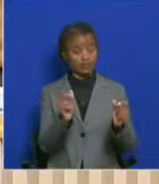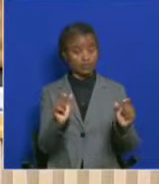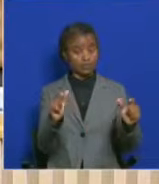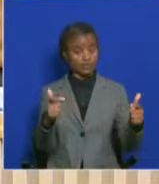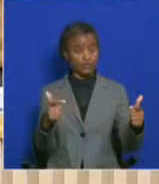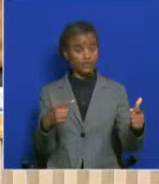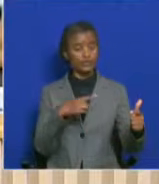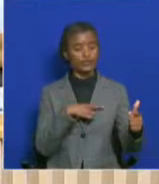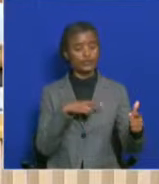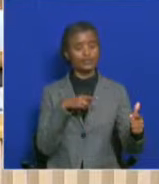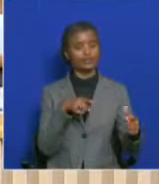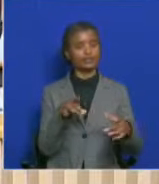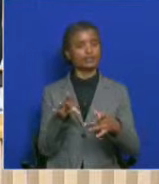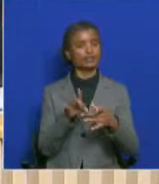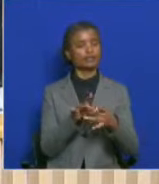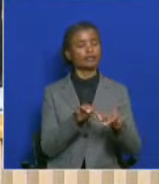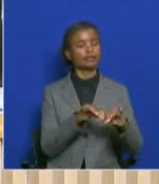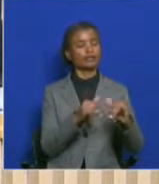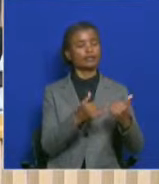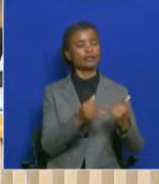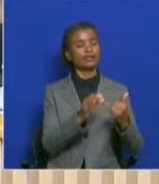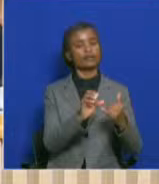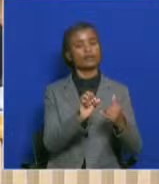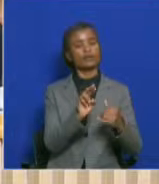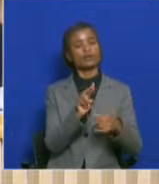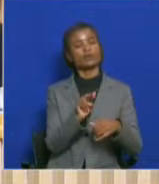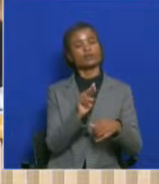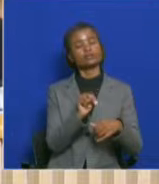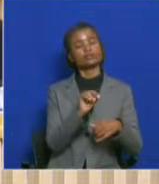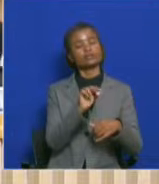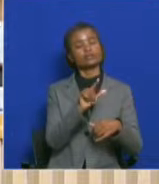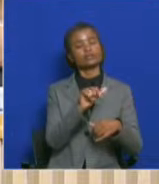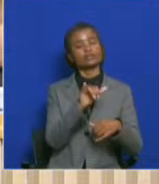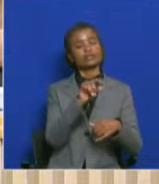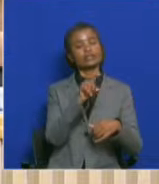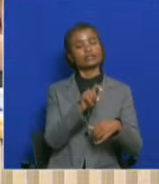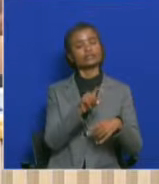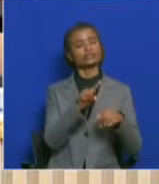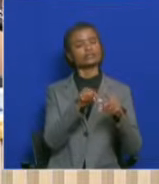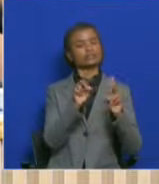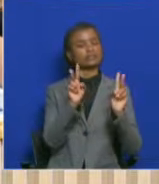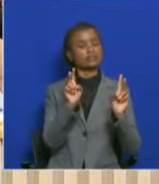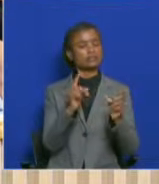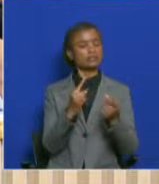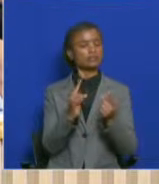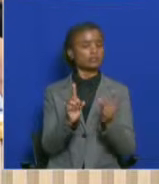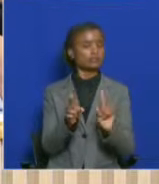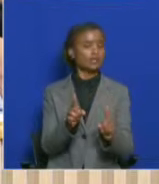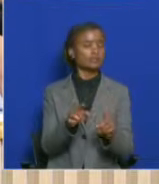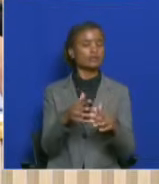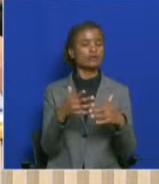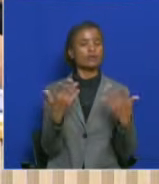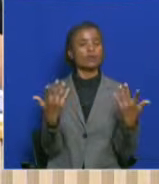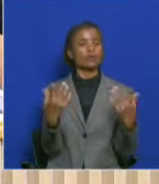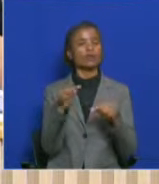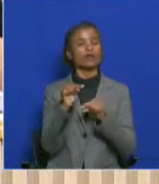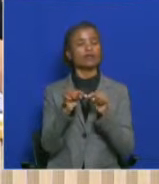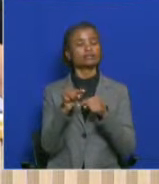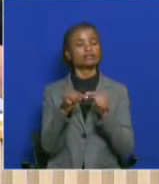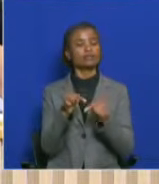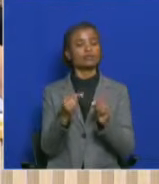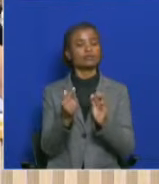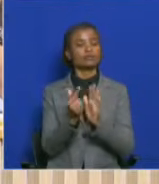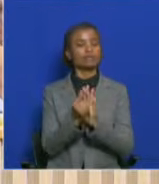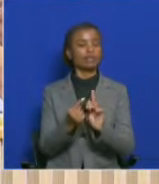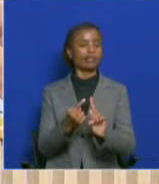Links and the subject matter we've been discussing and the allegations of illegal and criminal conduct by